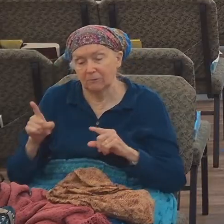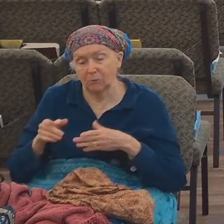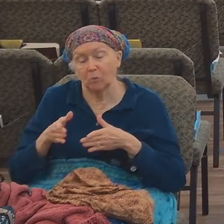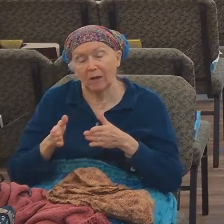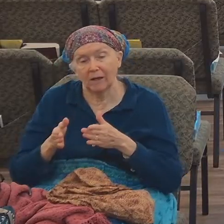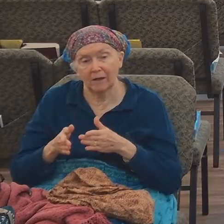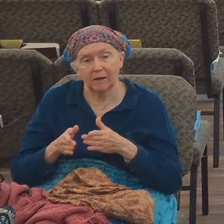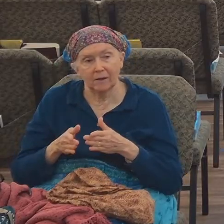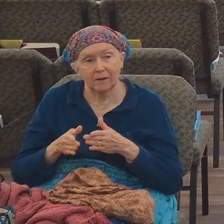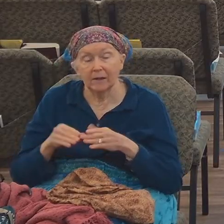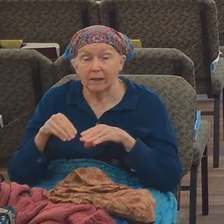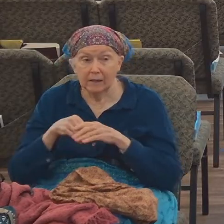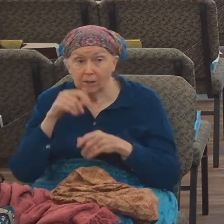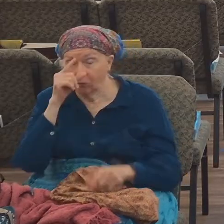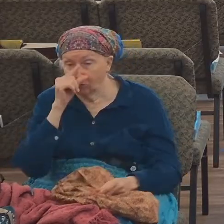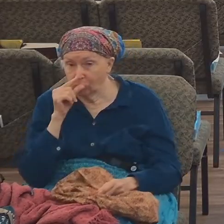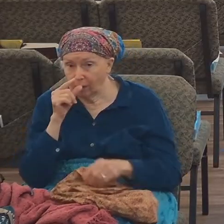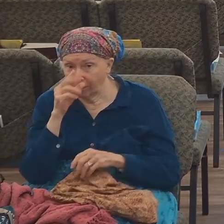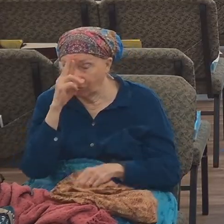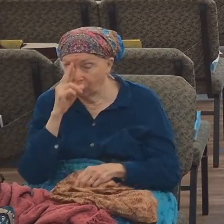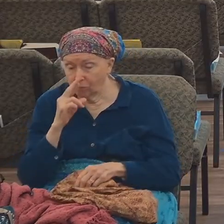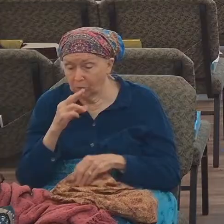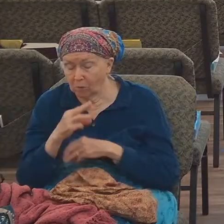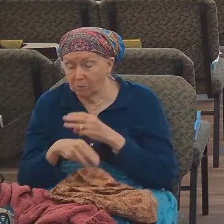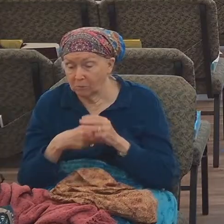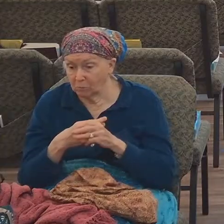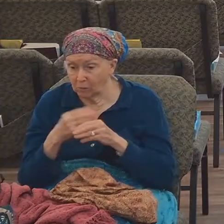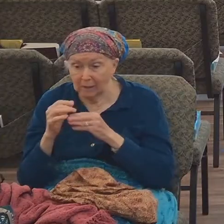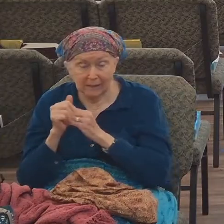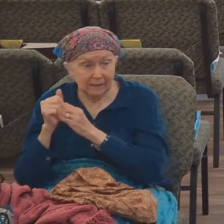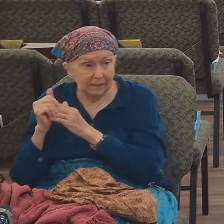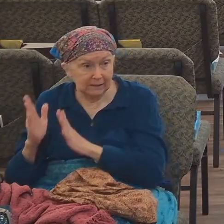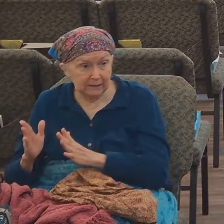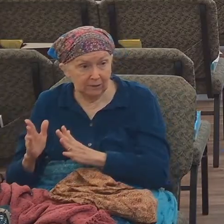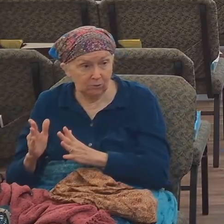So in the Greco-Roman world, leaders sought